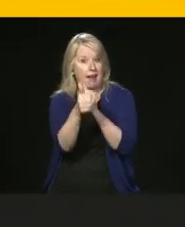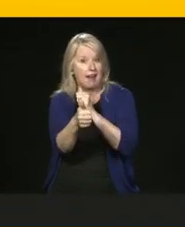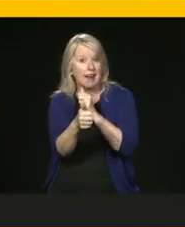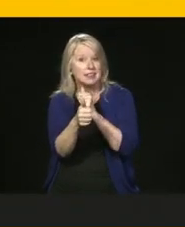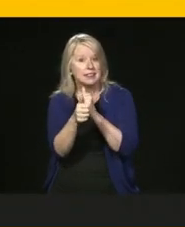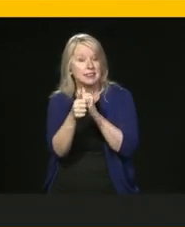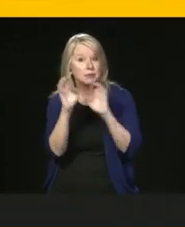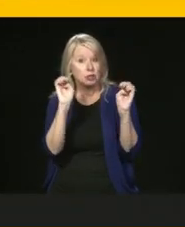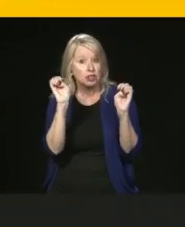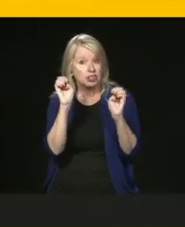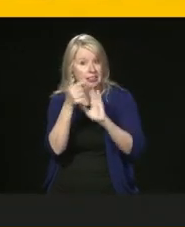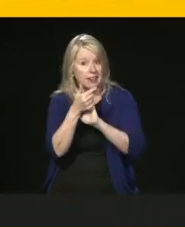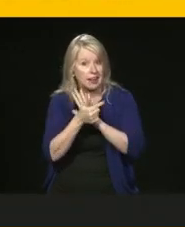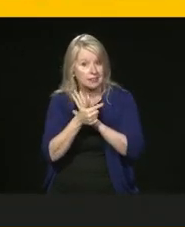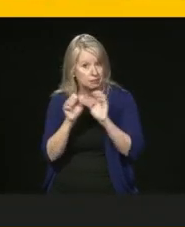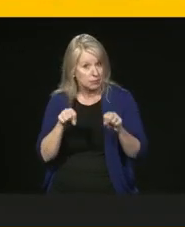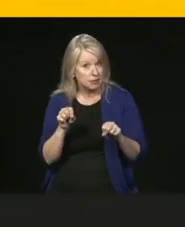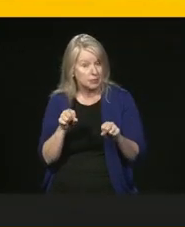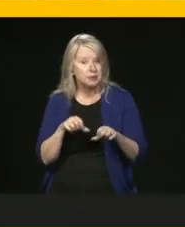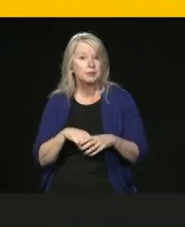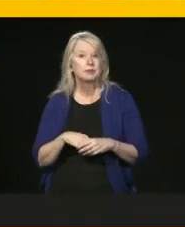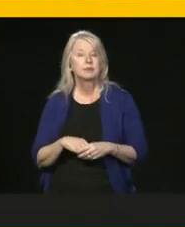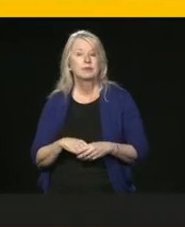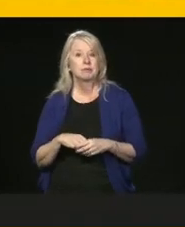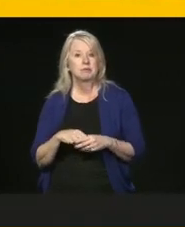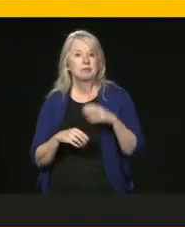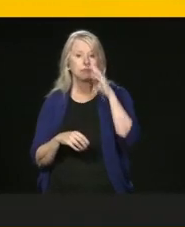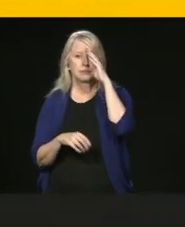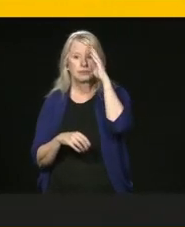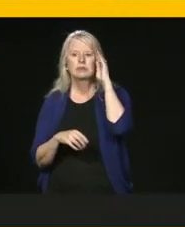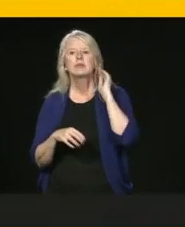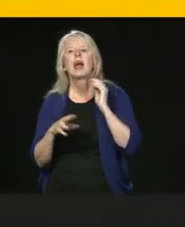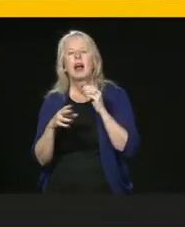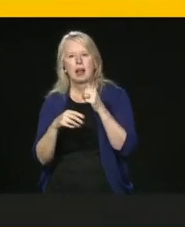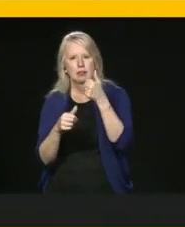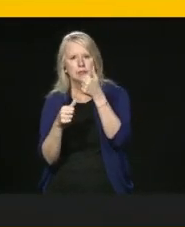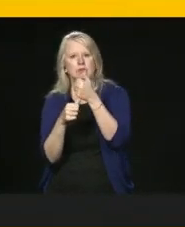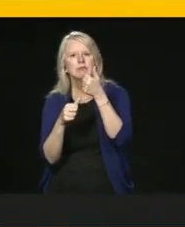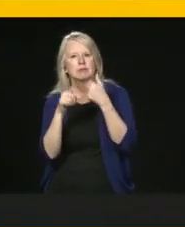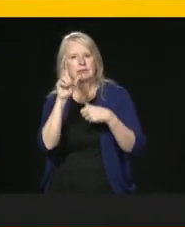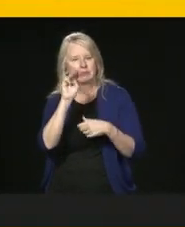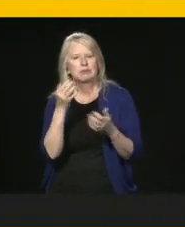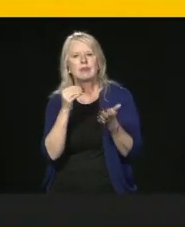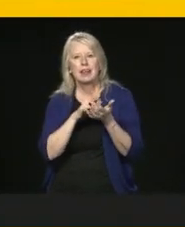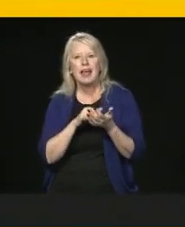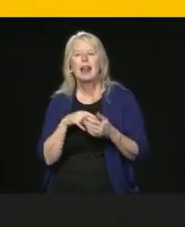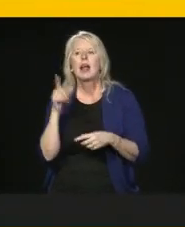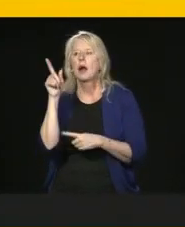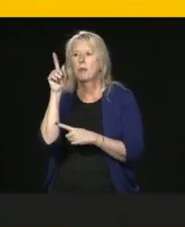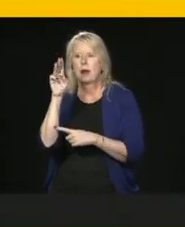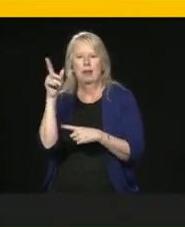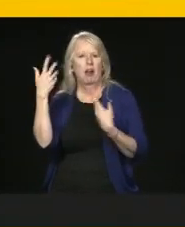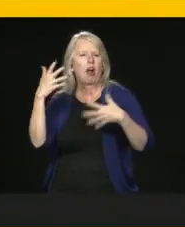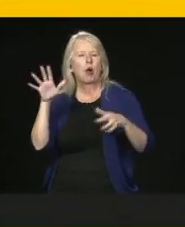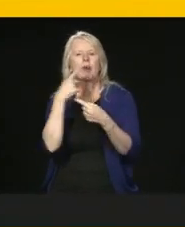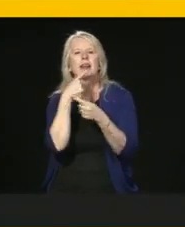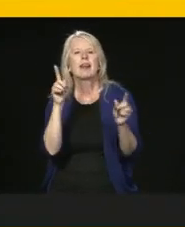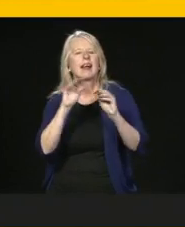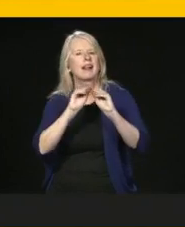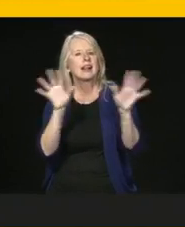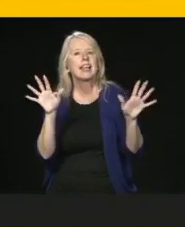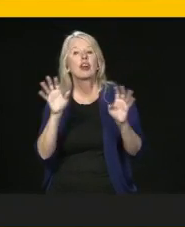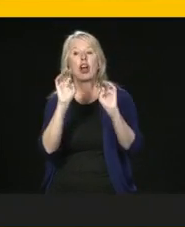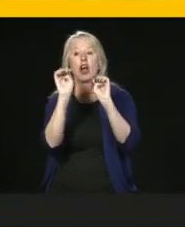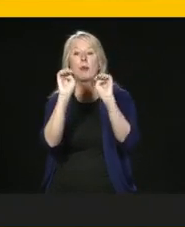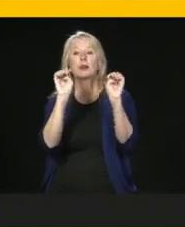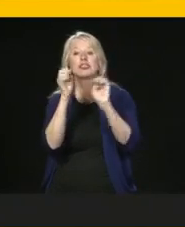Thanks, Lauren. It's Chrystia again. The Prime Minister has been very clear that the Emergencies Act is a measure